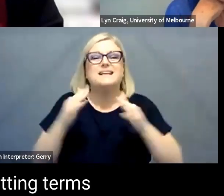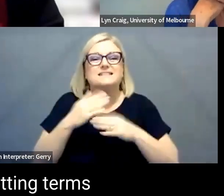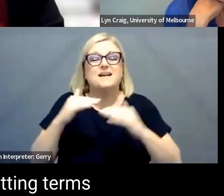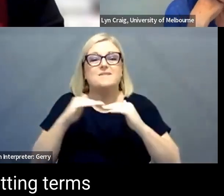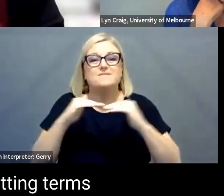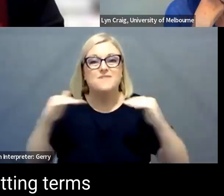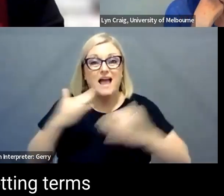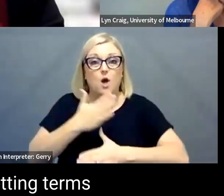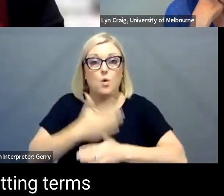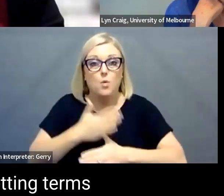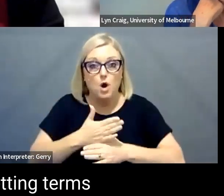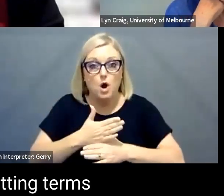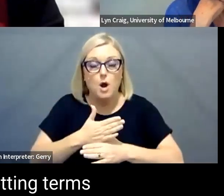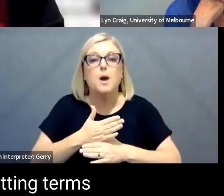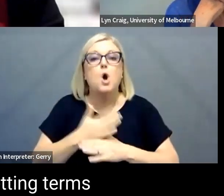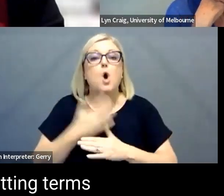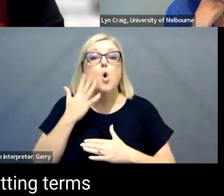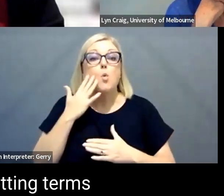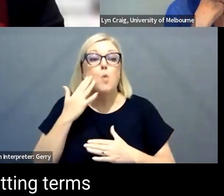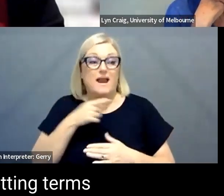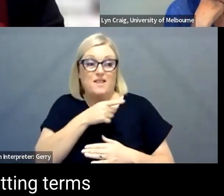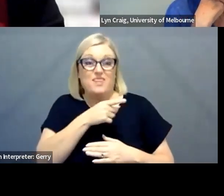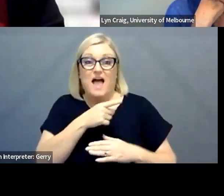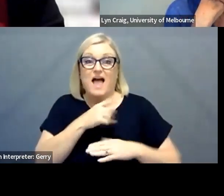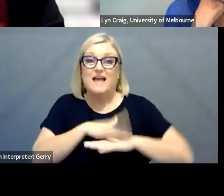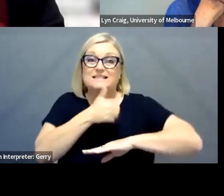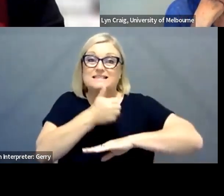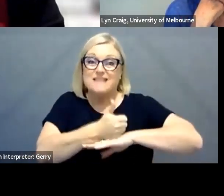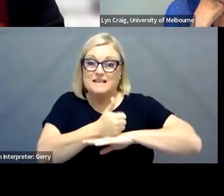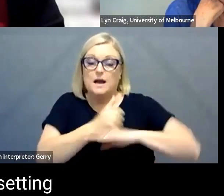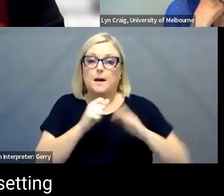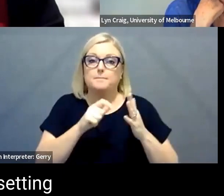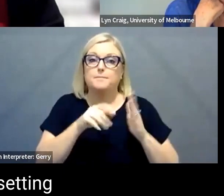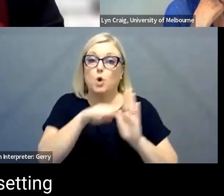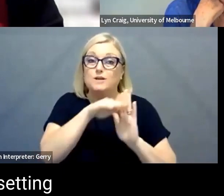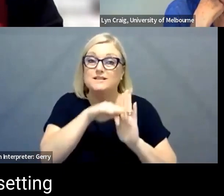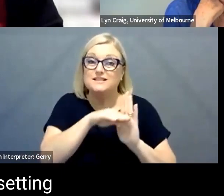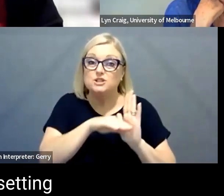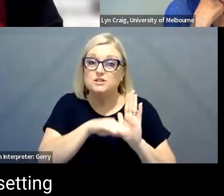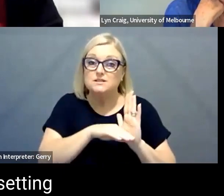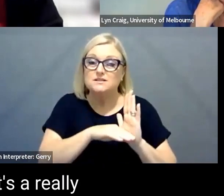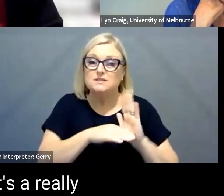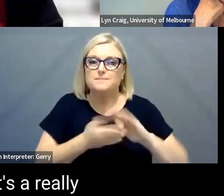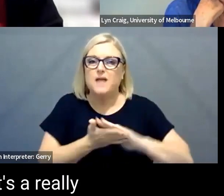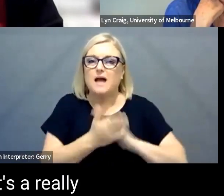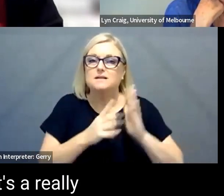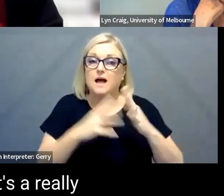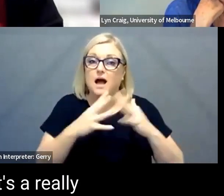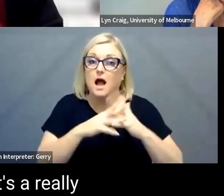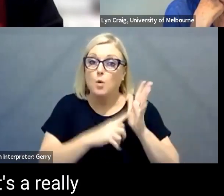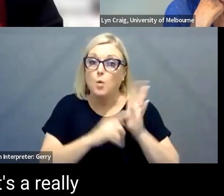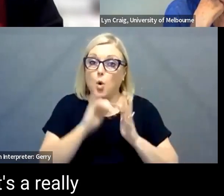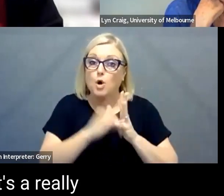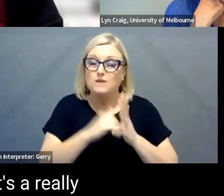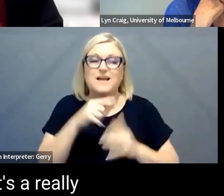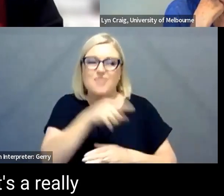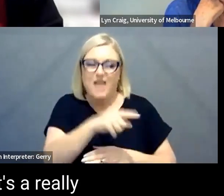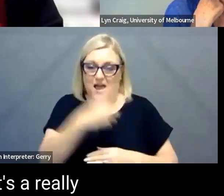equality when they're setting terms and conditions in modern awards and when setting minimum wages. So I think that's a